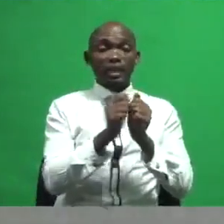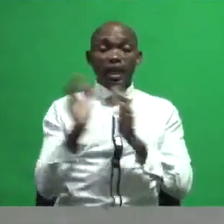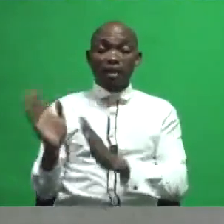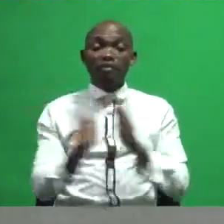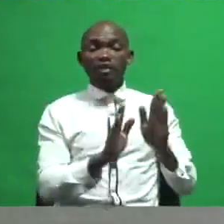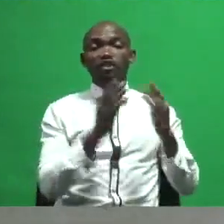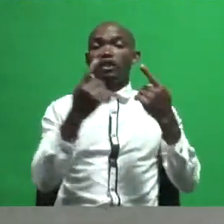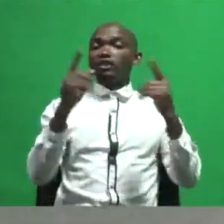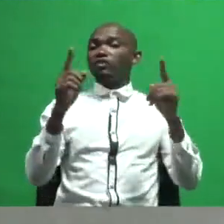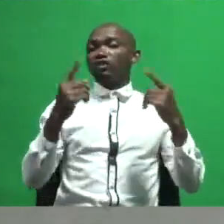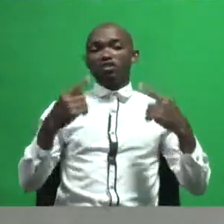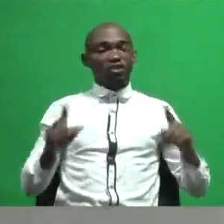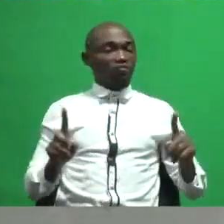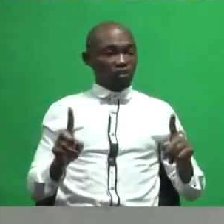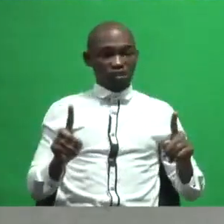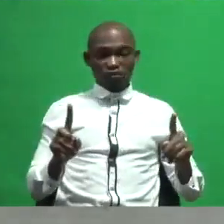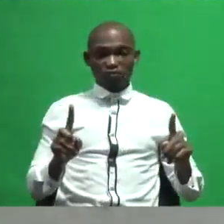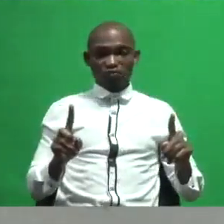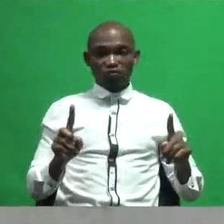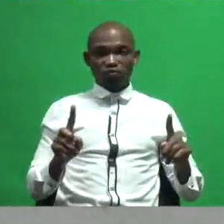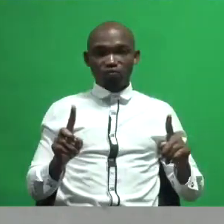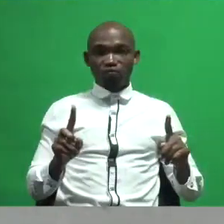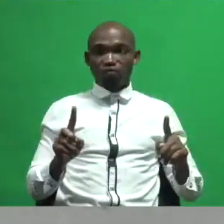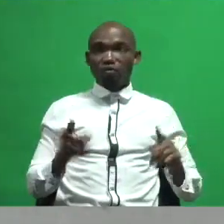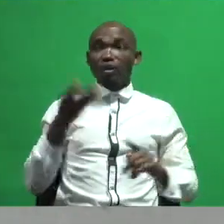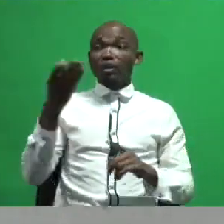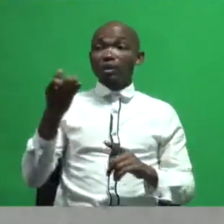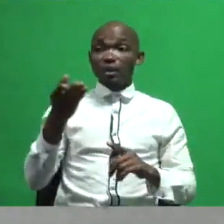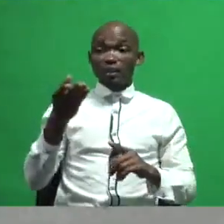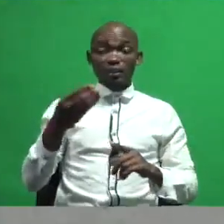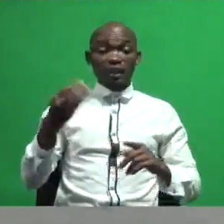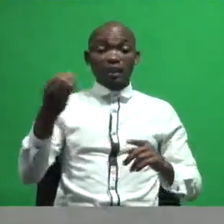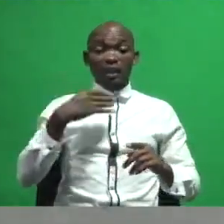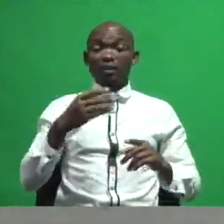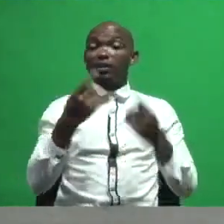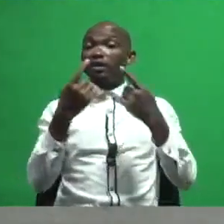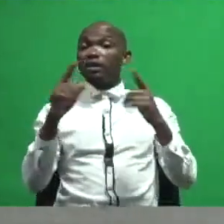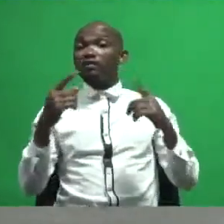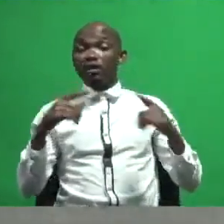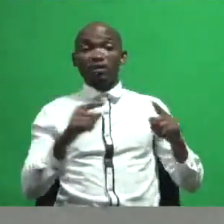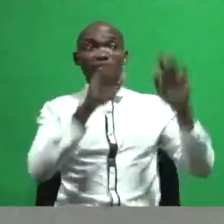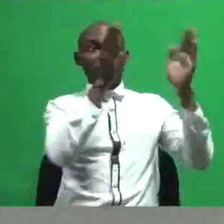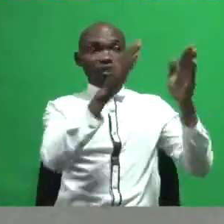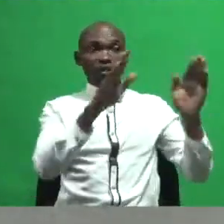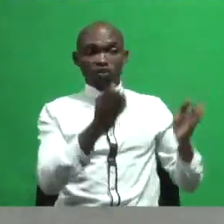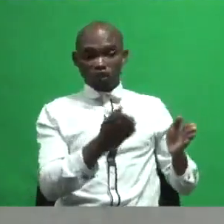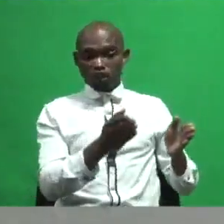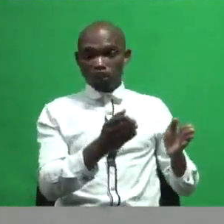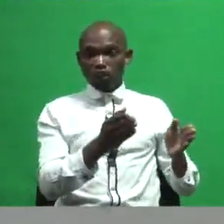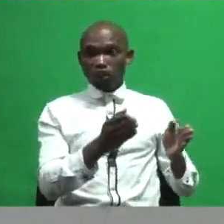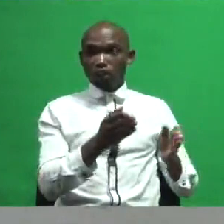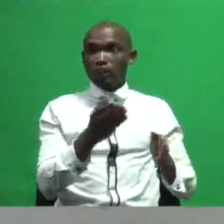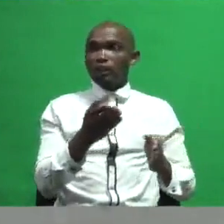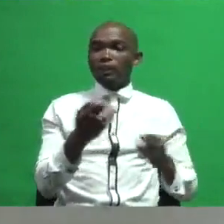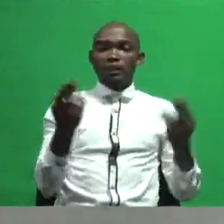arranged differently. Therefore, this arrangement gives us different structures.